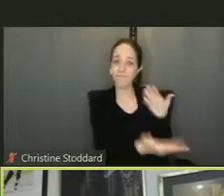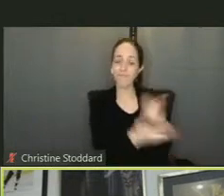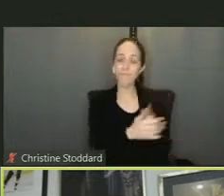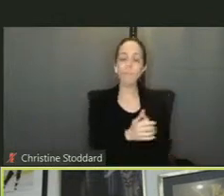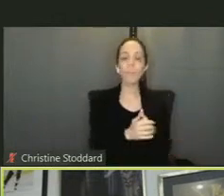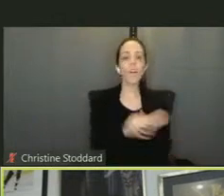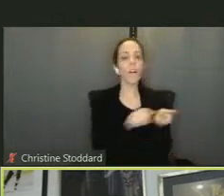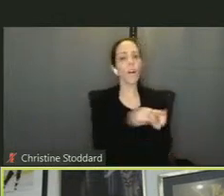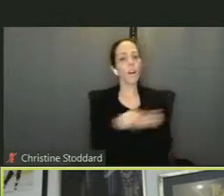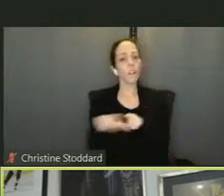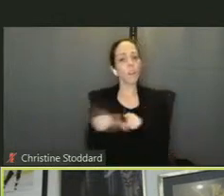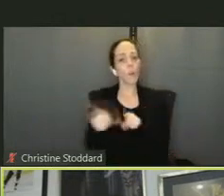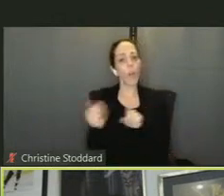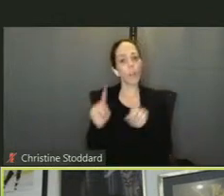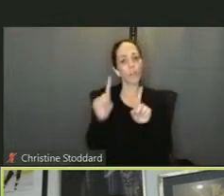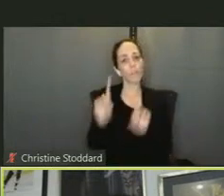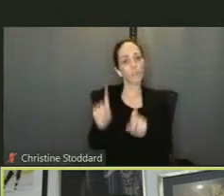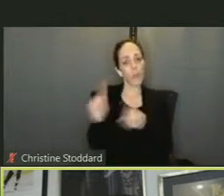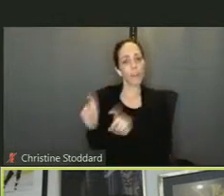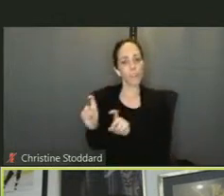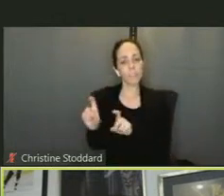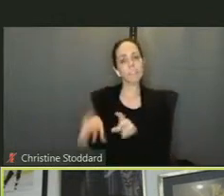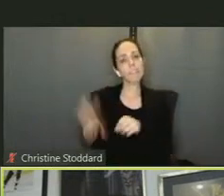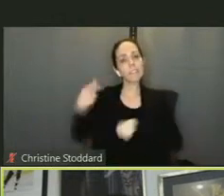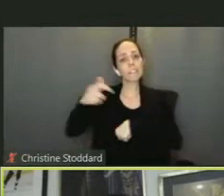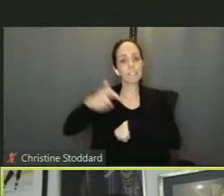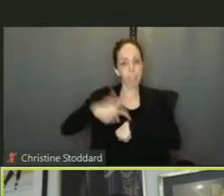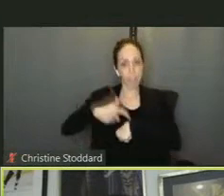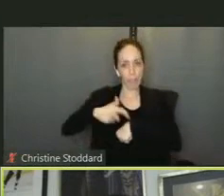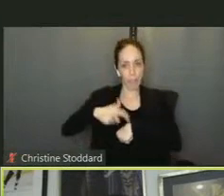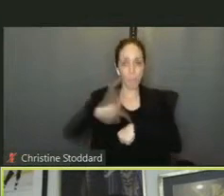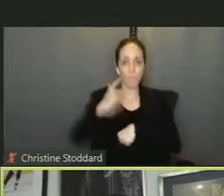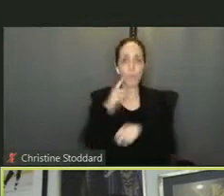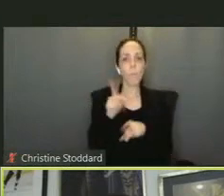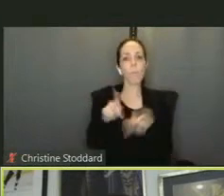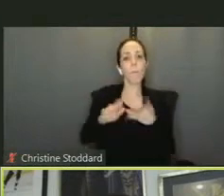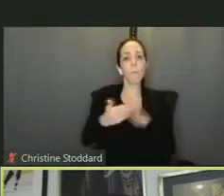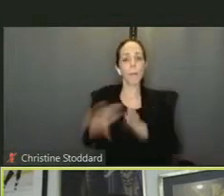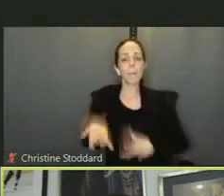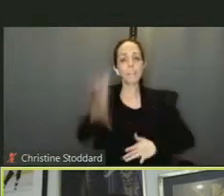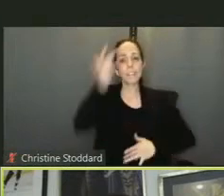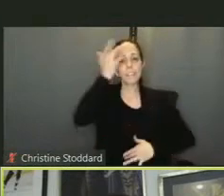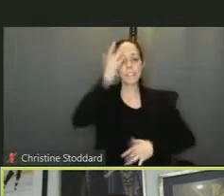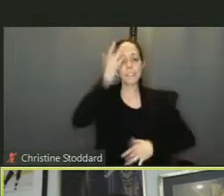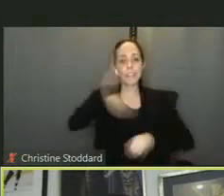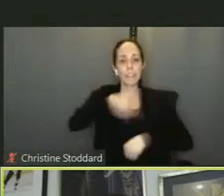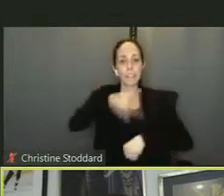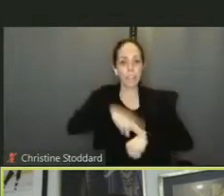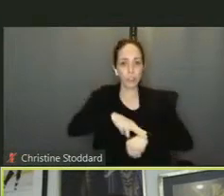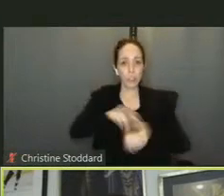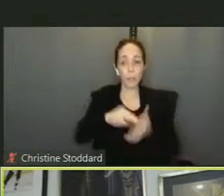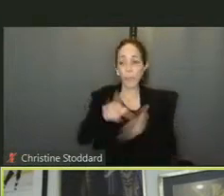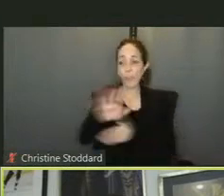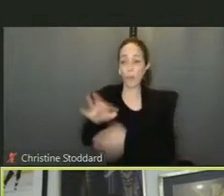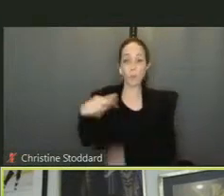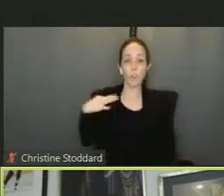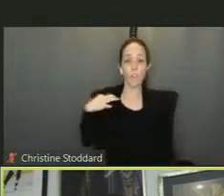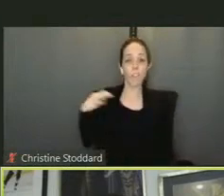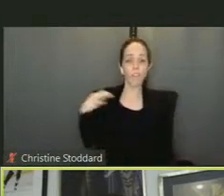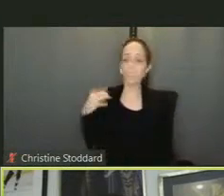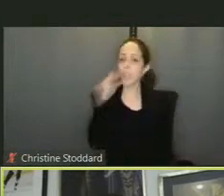takes a while for enough people to get sick naturally. So they didn't expose these volunteers. They just had to